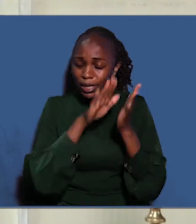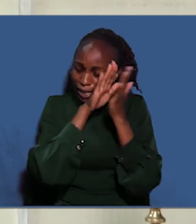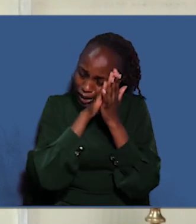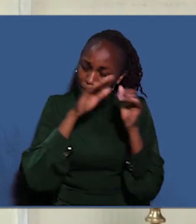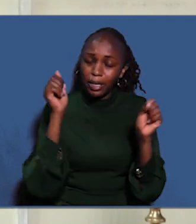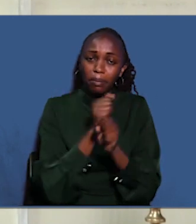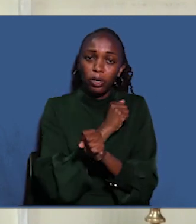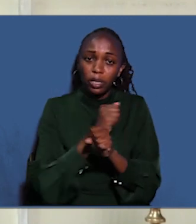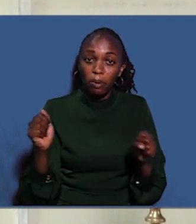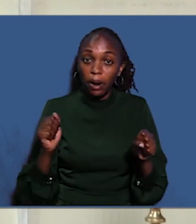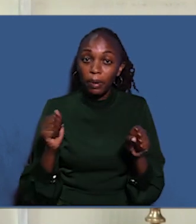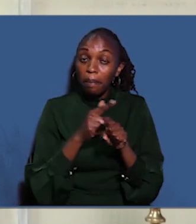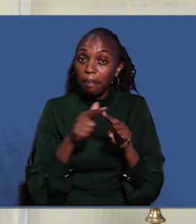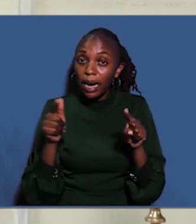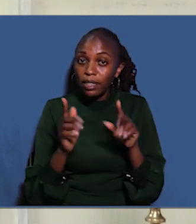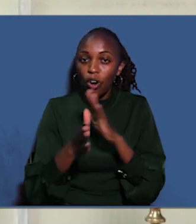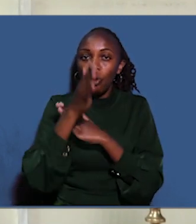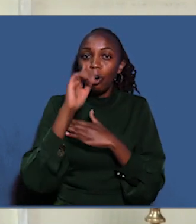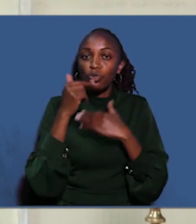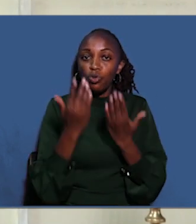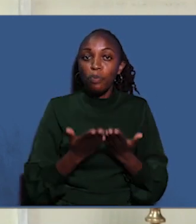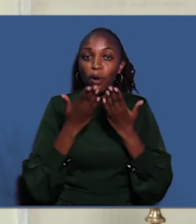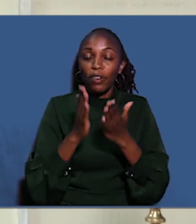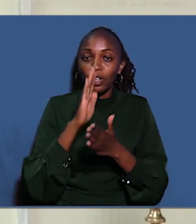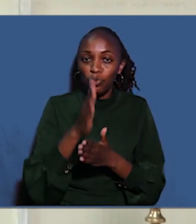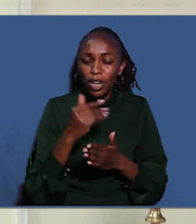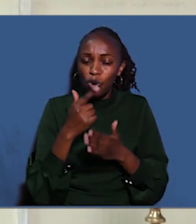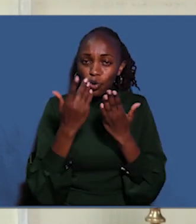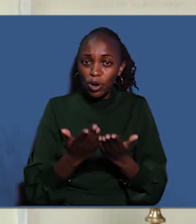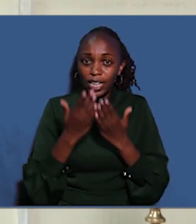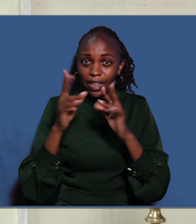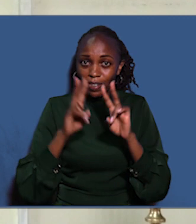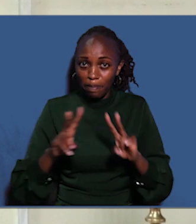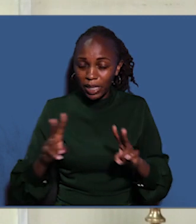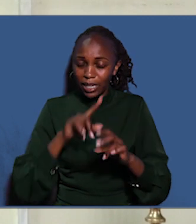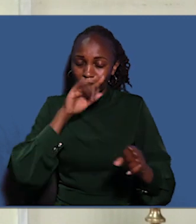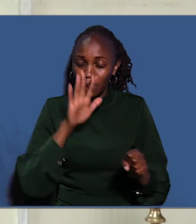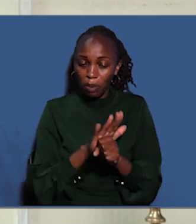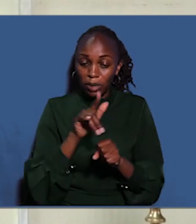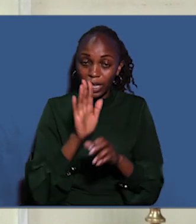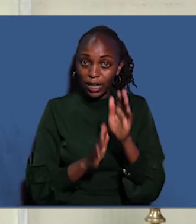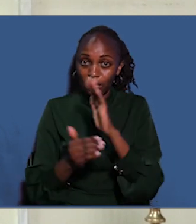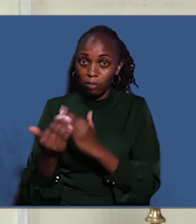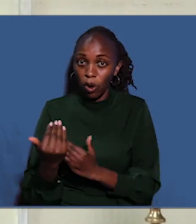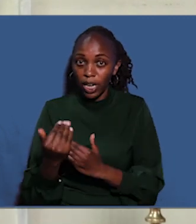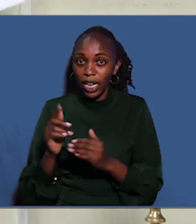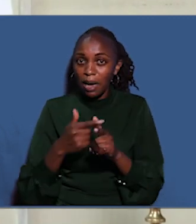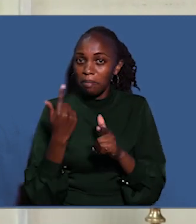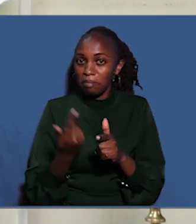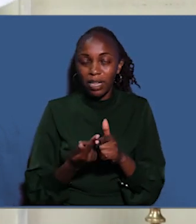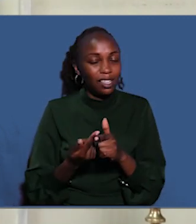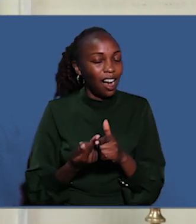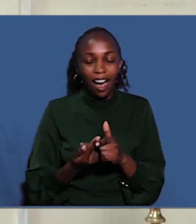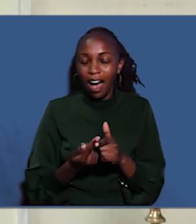But God, who is going to provide peace, is assuring you this morning, I will not run out